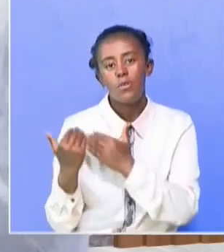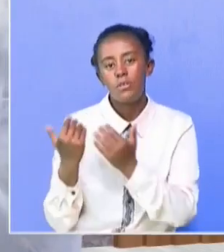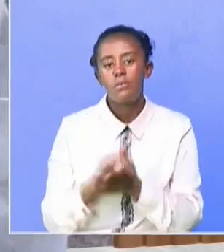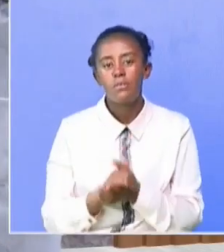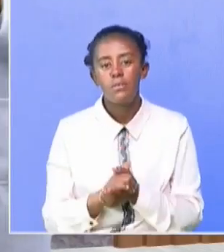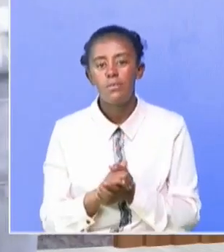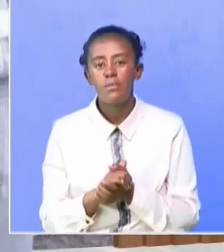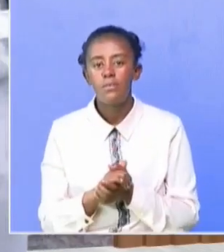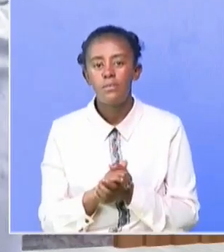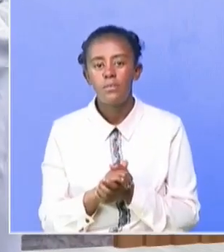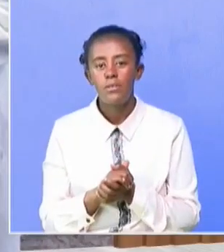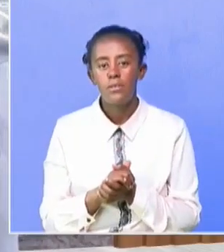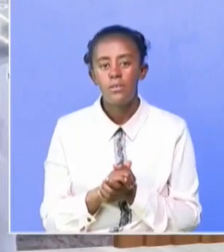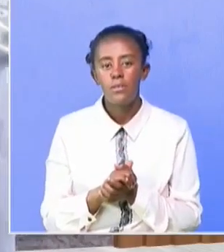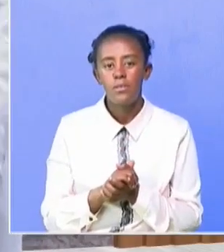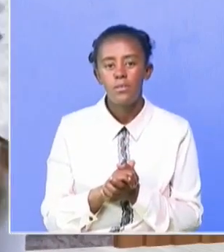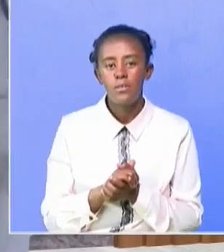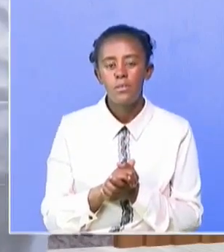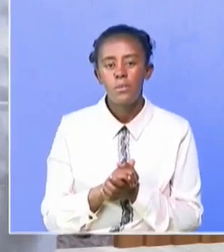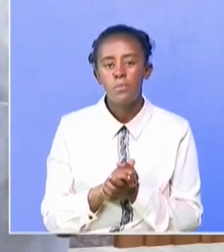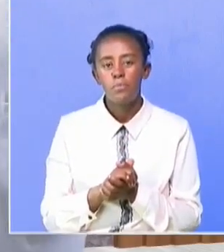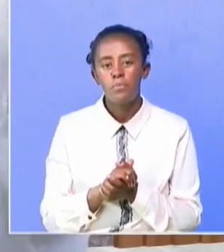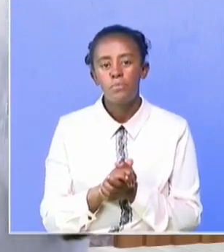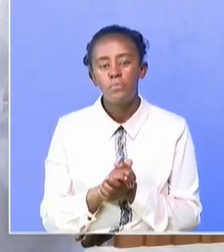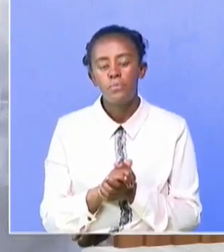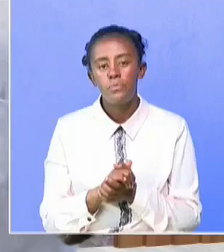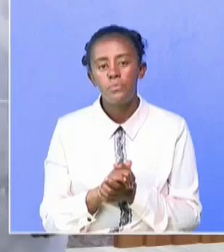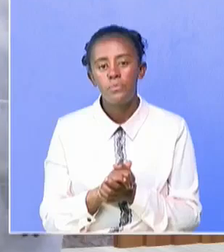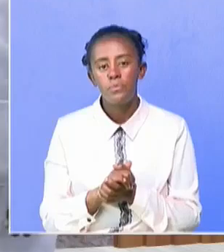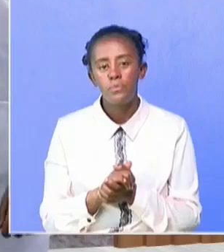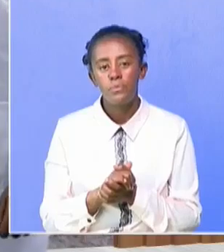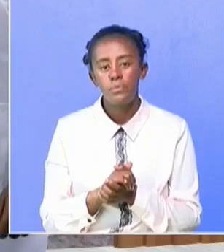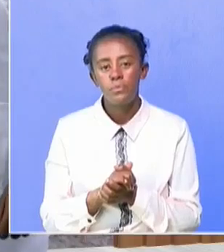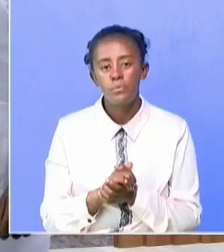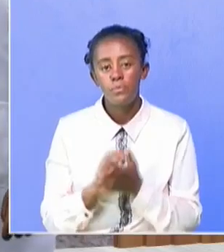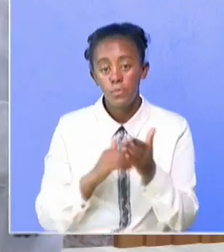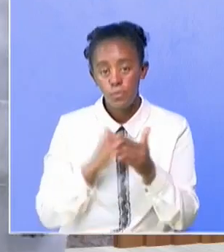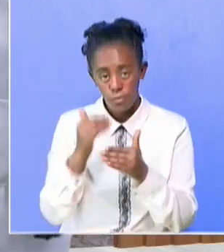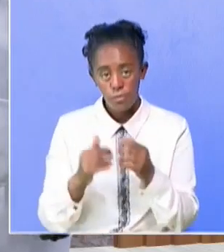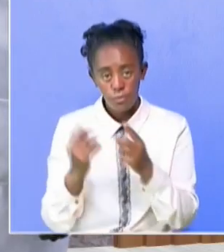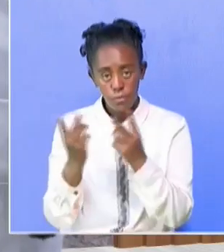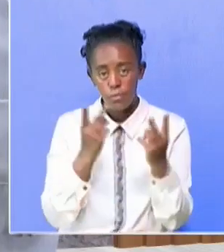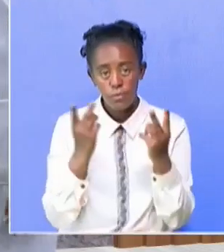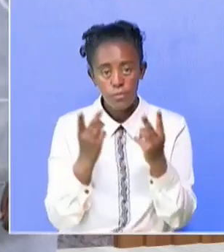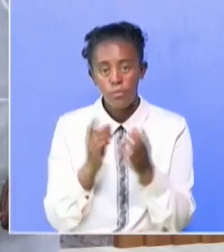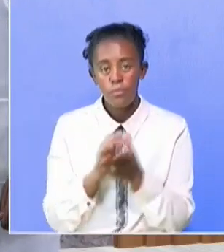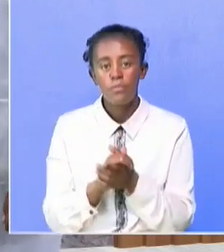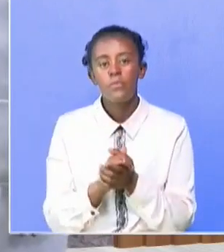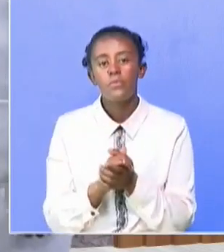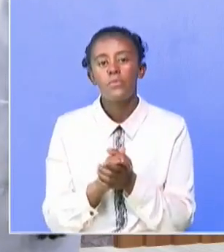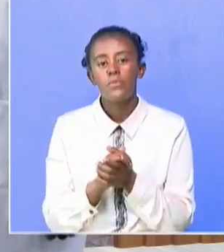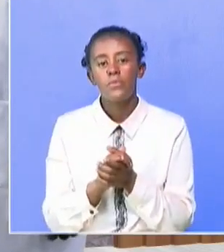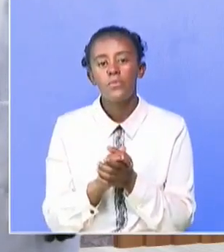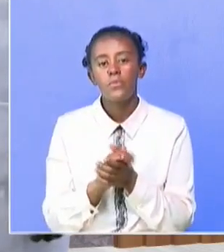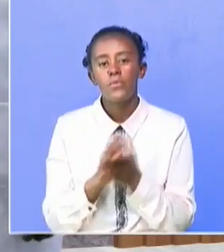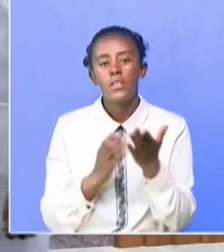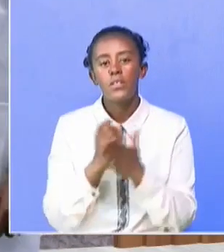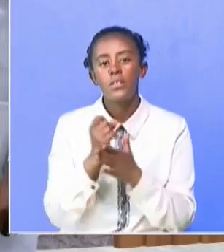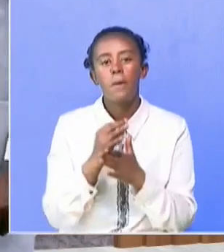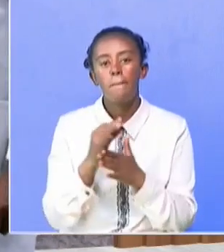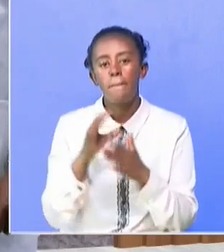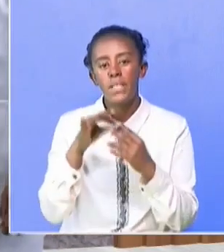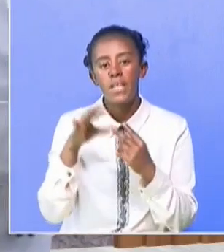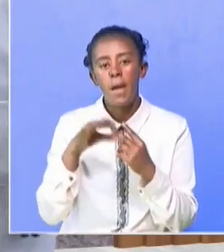part, and it's part of the signature. And next to this, I would like to give you some